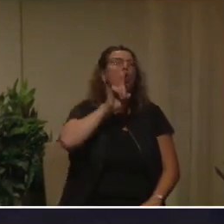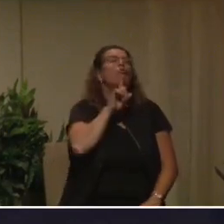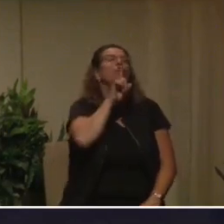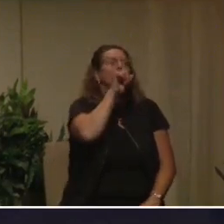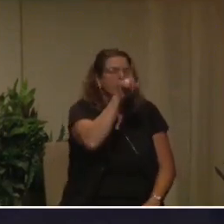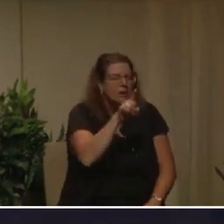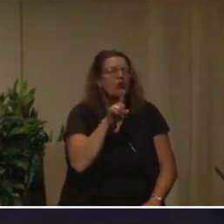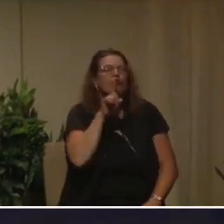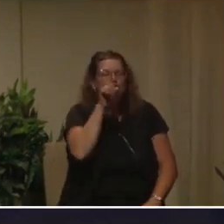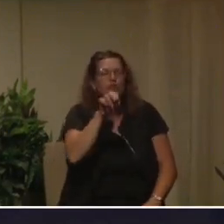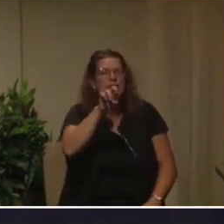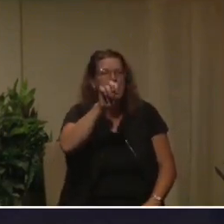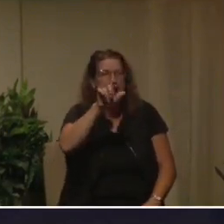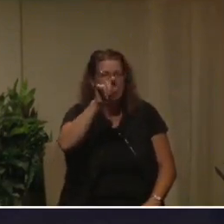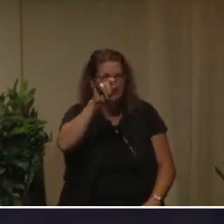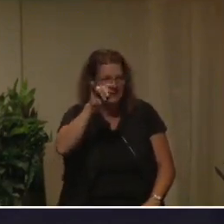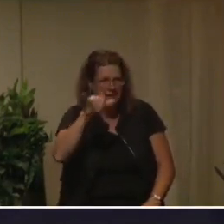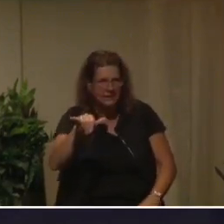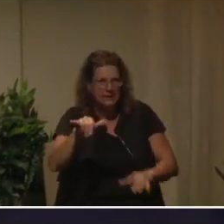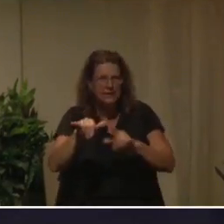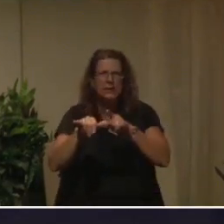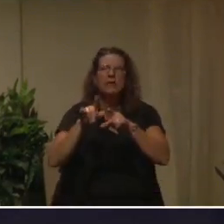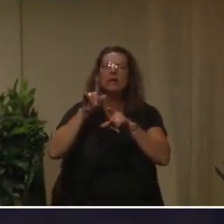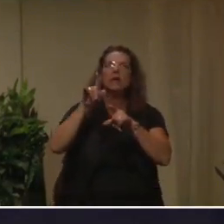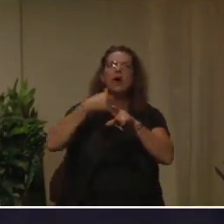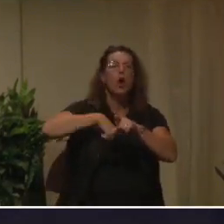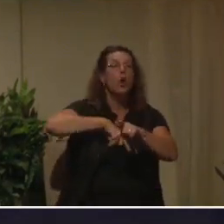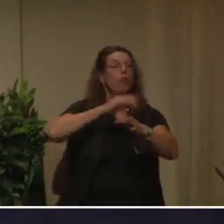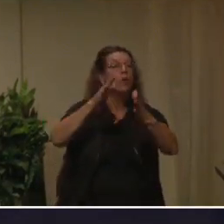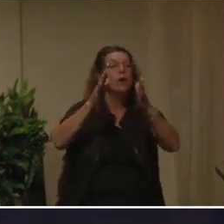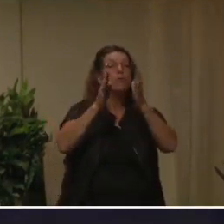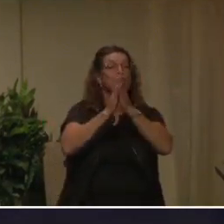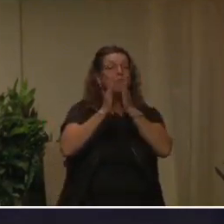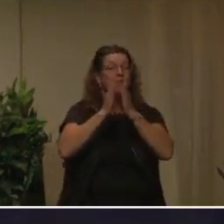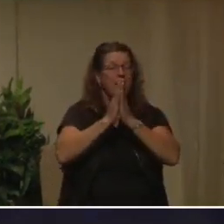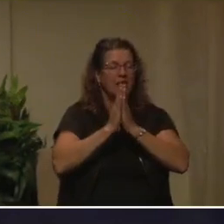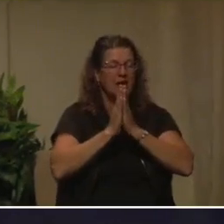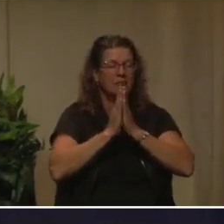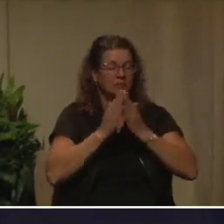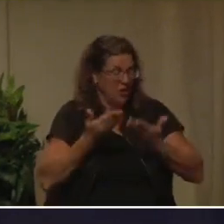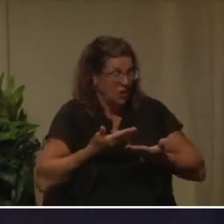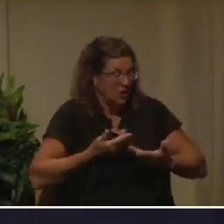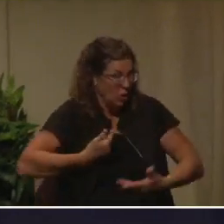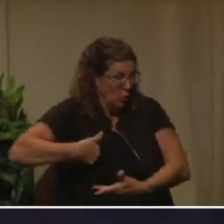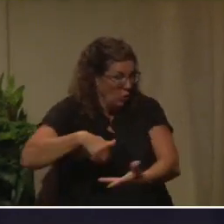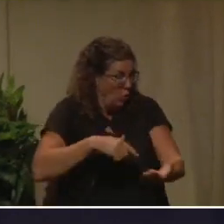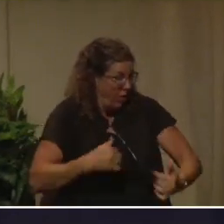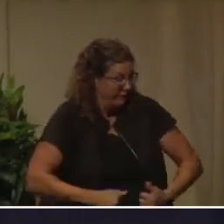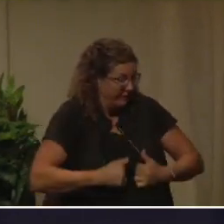Father in heaven, we pray that as long as we are on this earth,